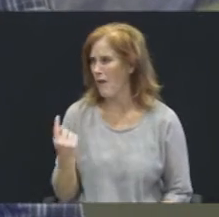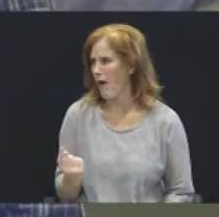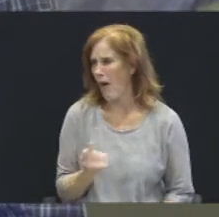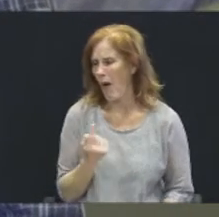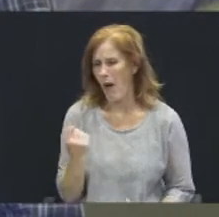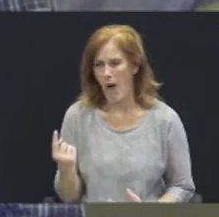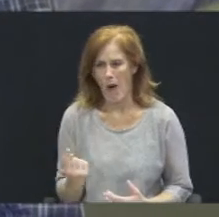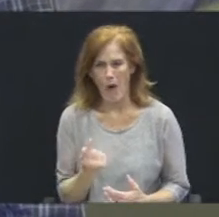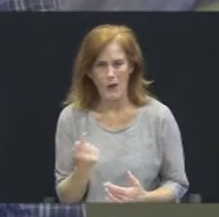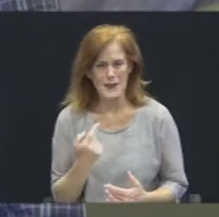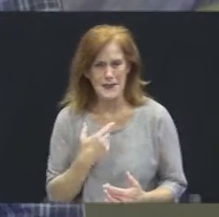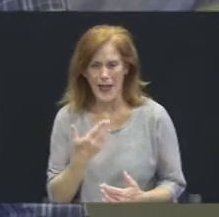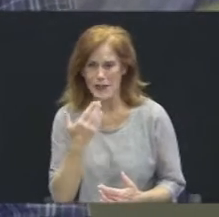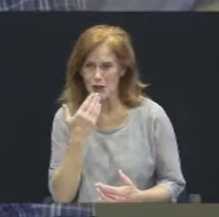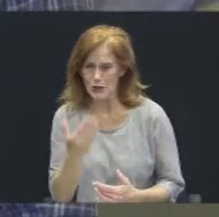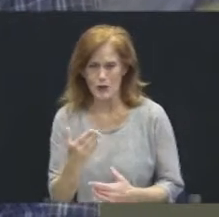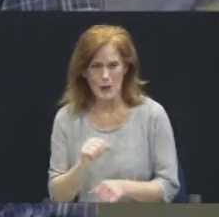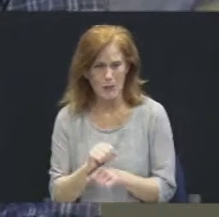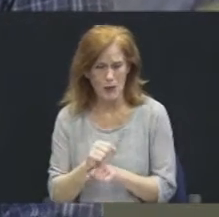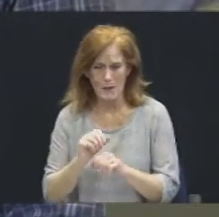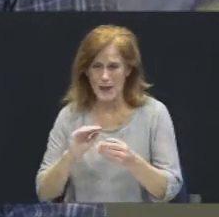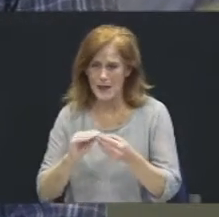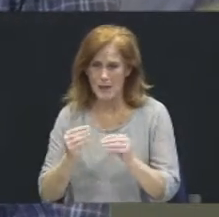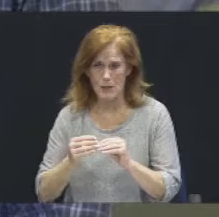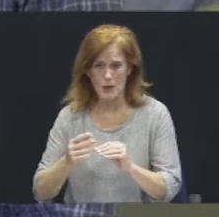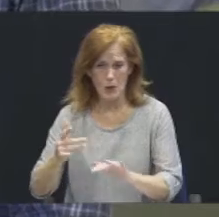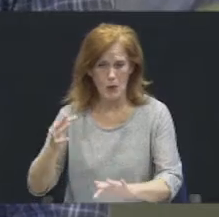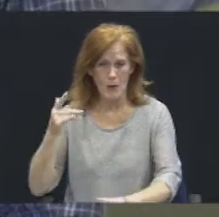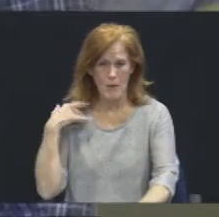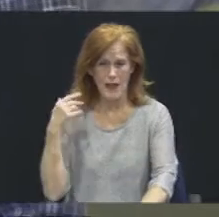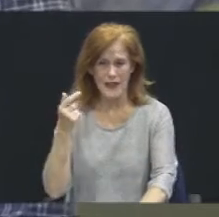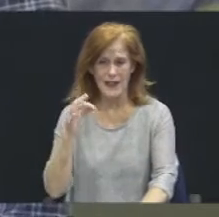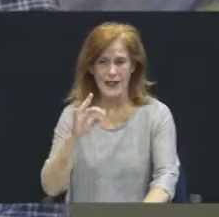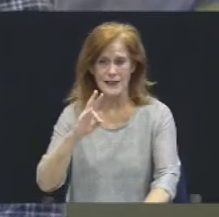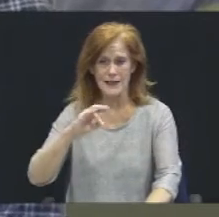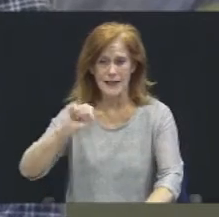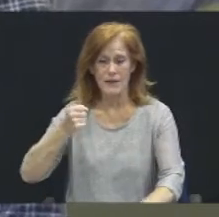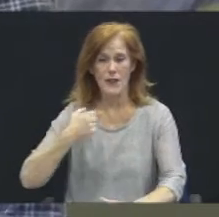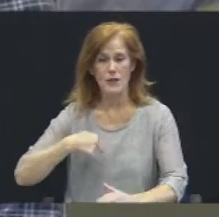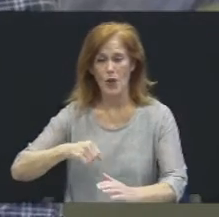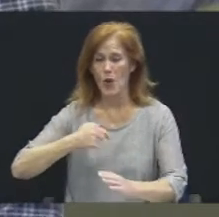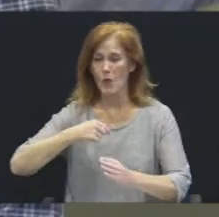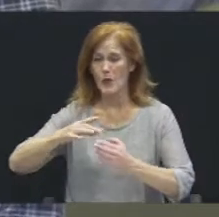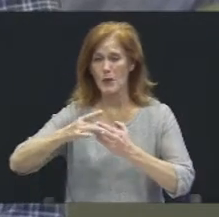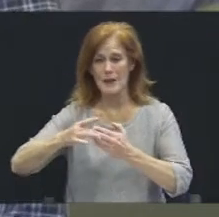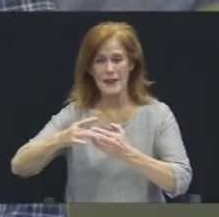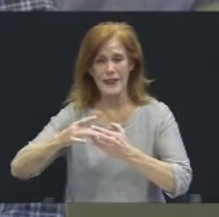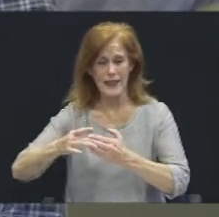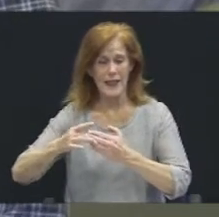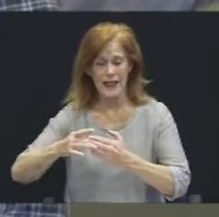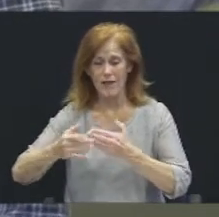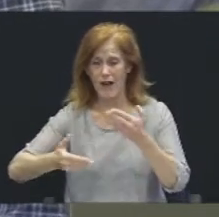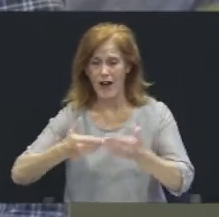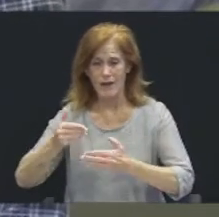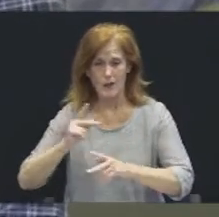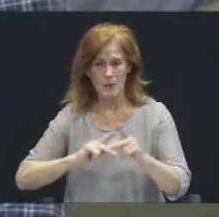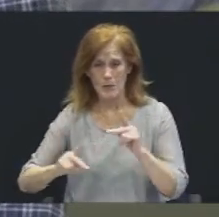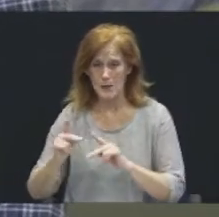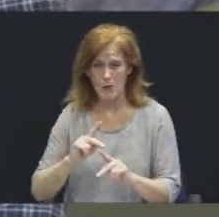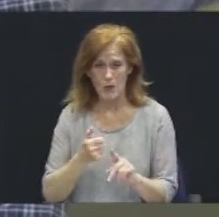We've had really good employment numbers. You know, going back to the 70s, we were on the forefront of employing people with